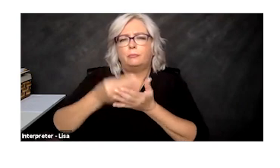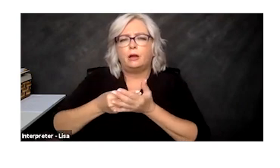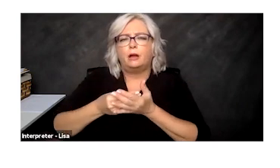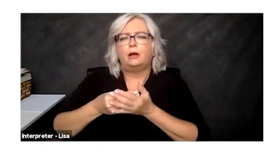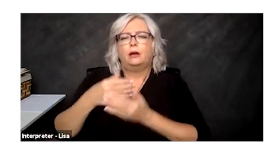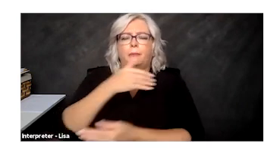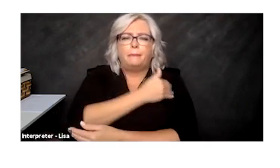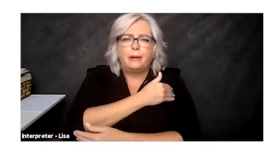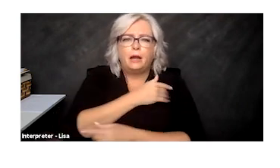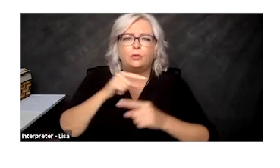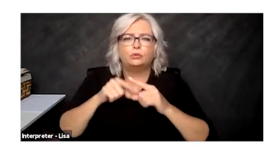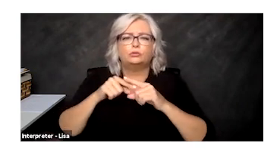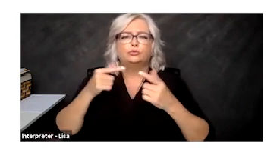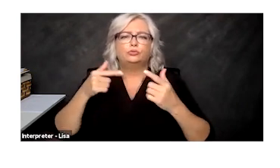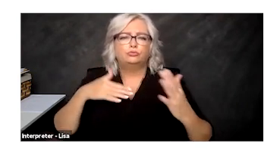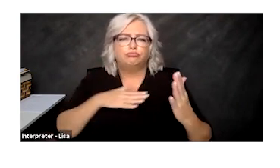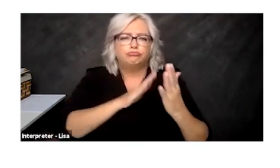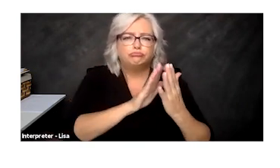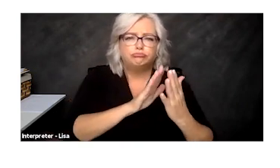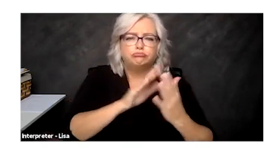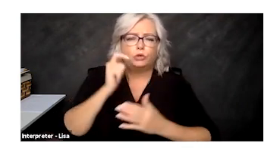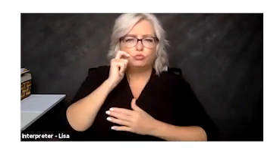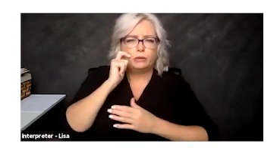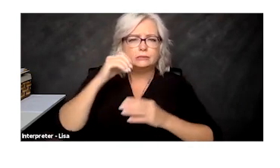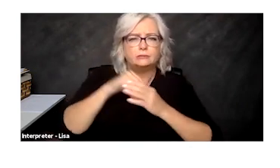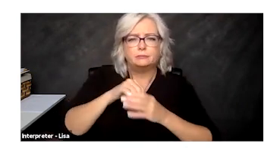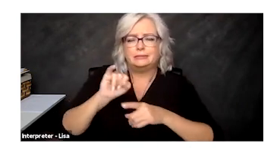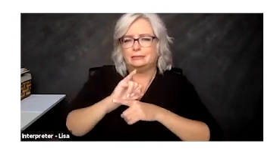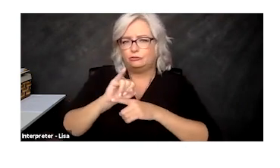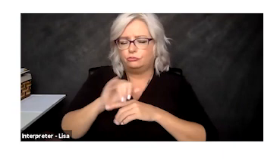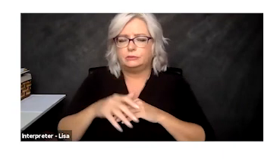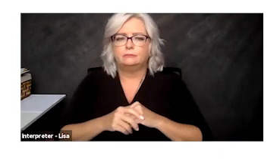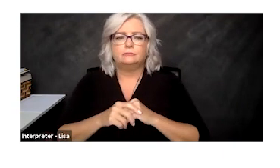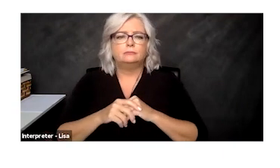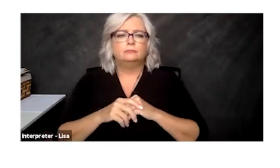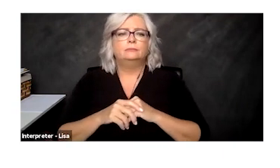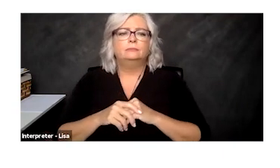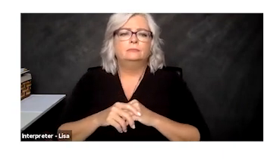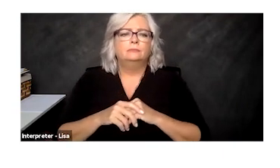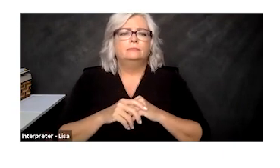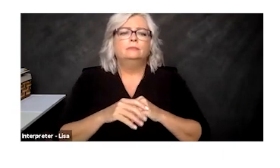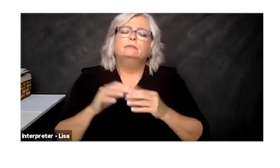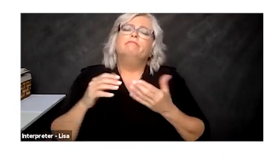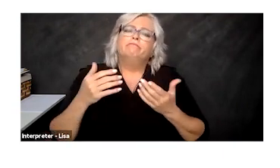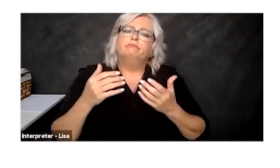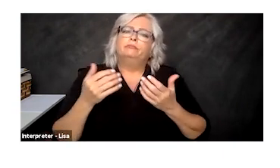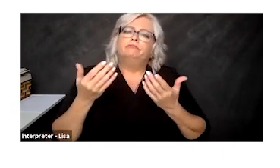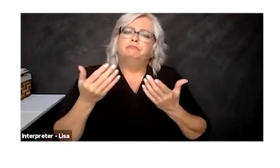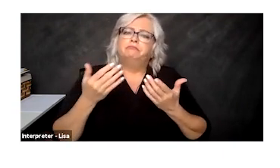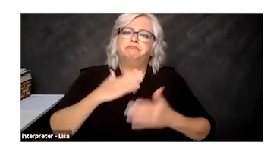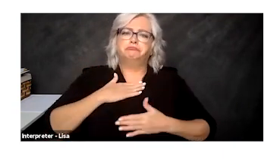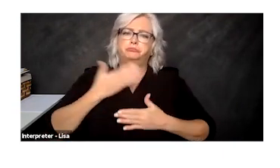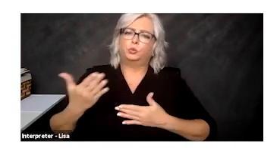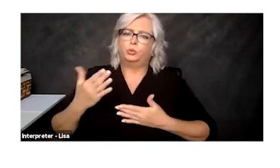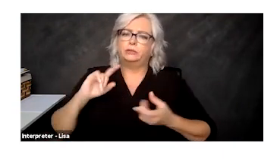and dismantle racism in the industry? Be open to transformative change. A lot of brands are like, yes, we